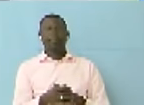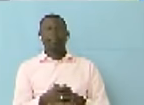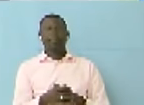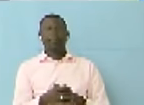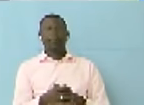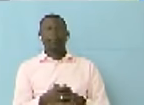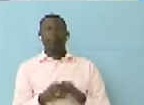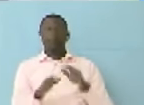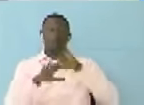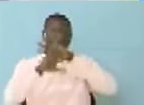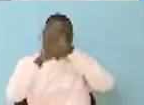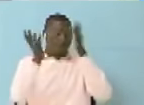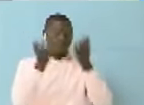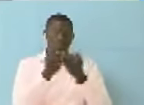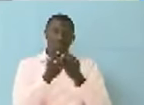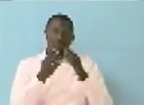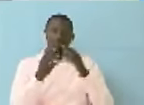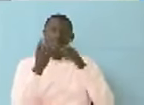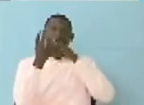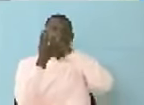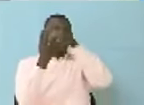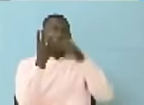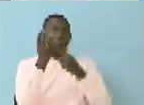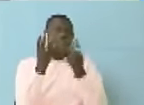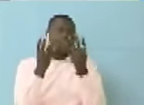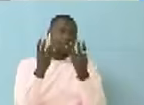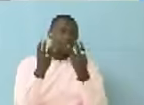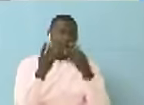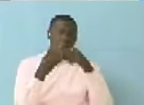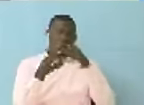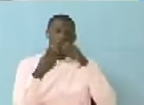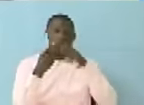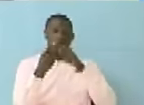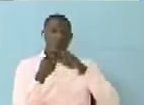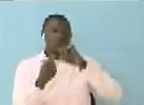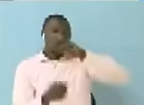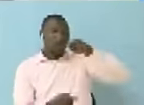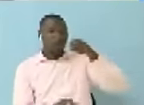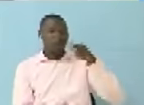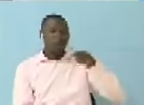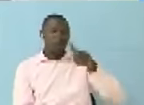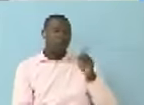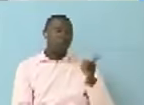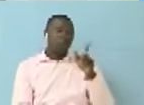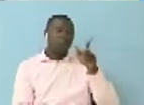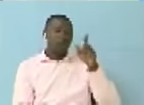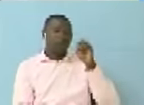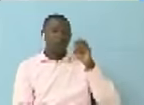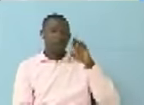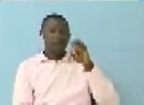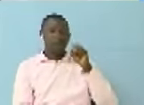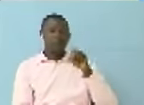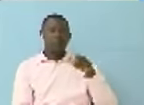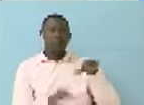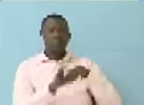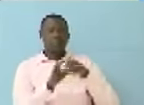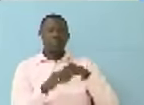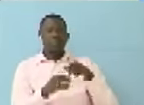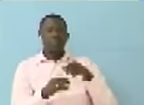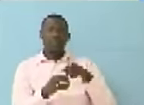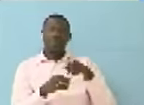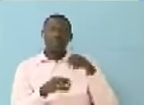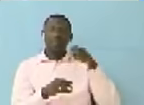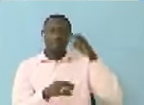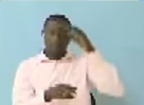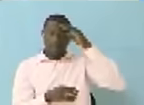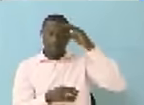So all these four elements, junglers, members of the panel, the observers from State House, and GRTS, were